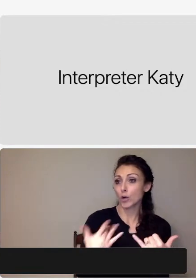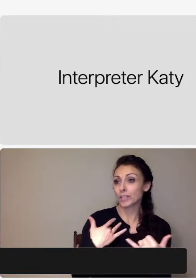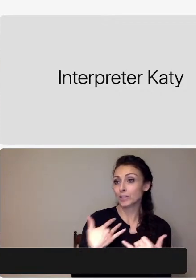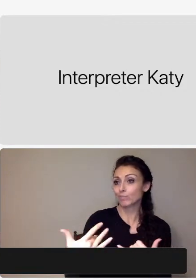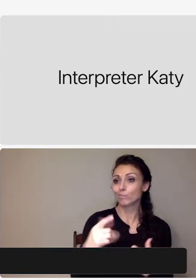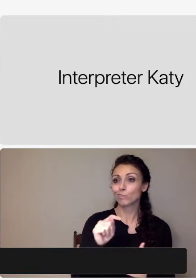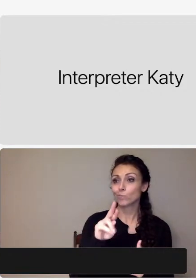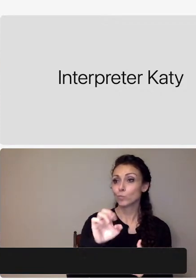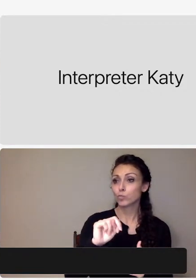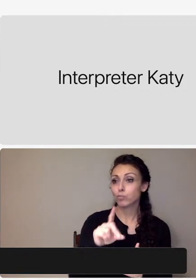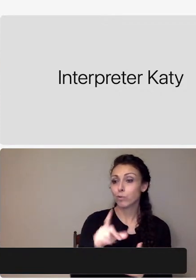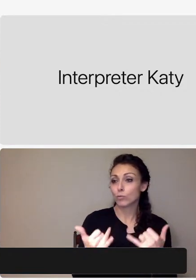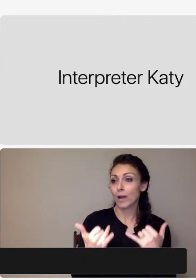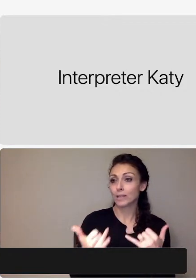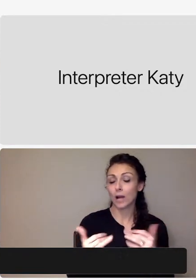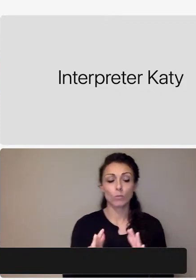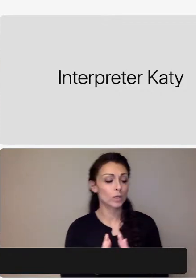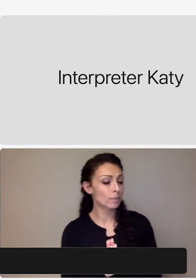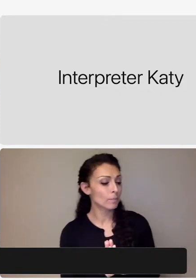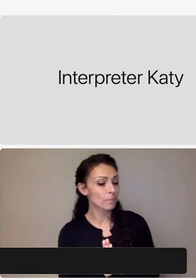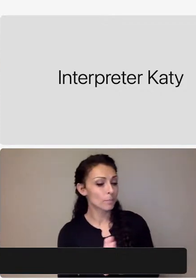depending on the way